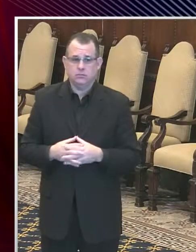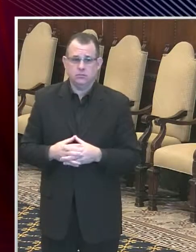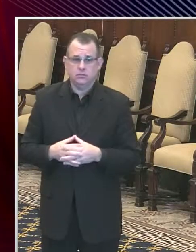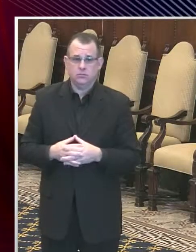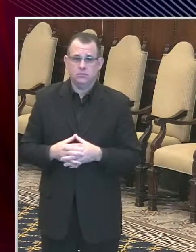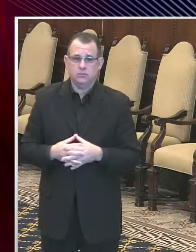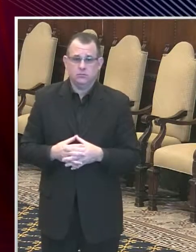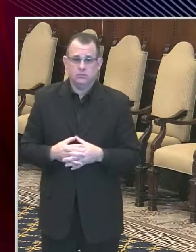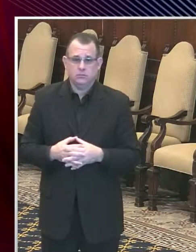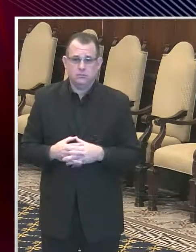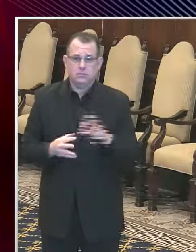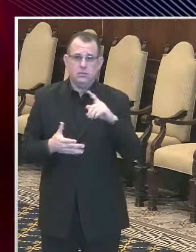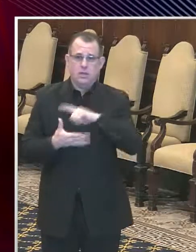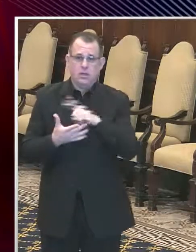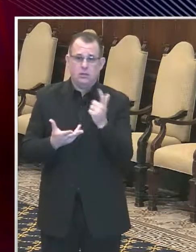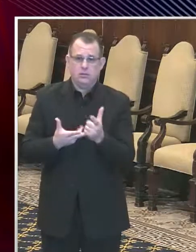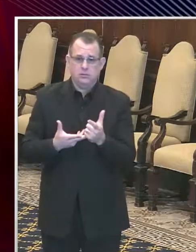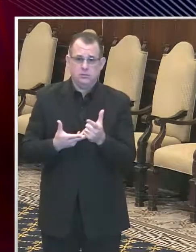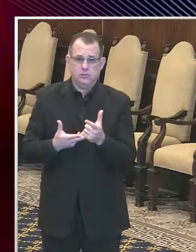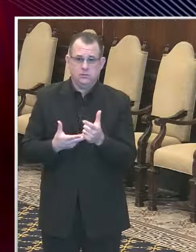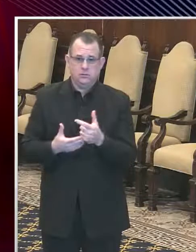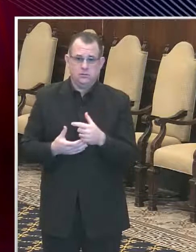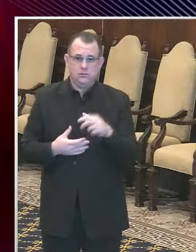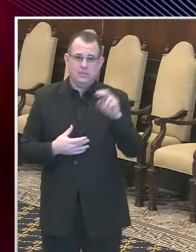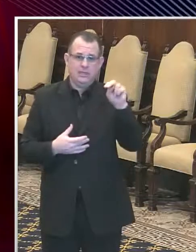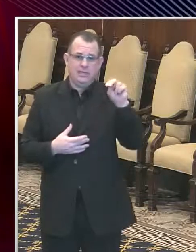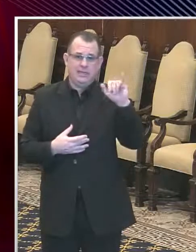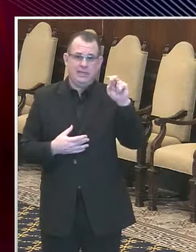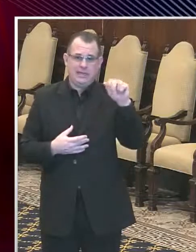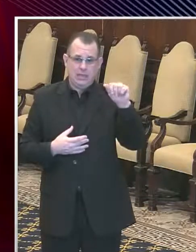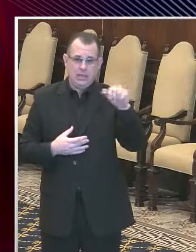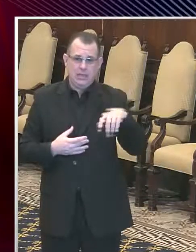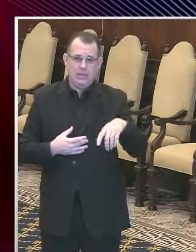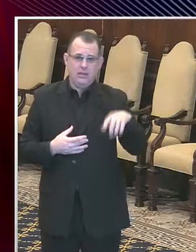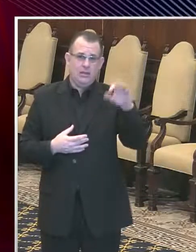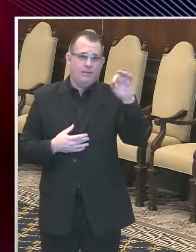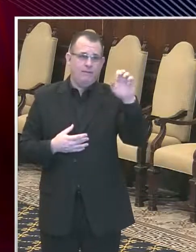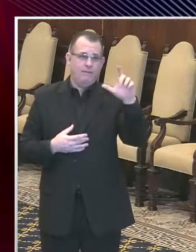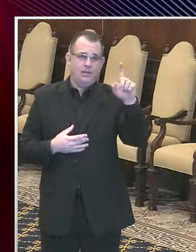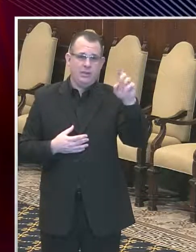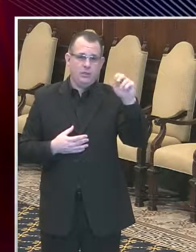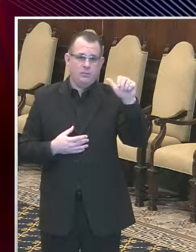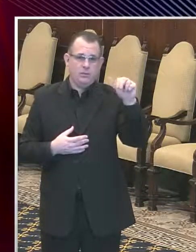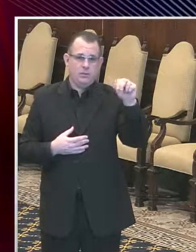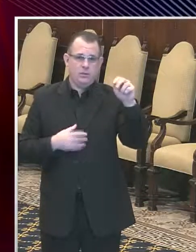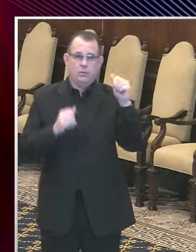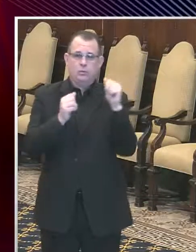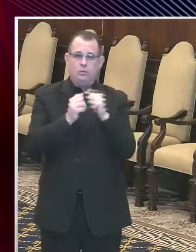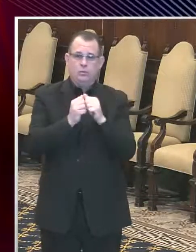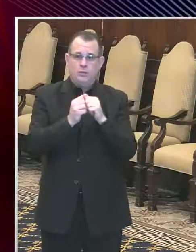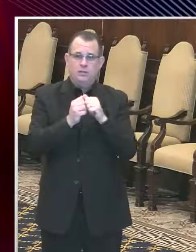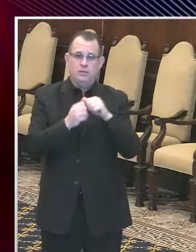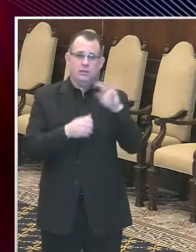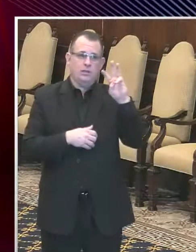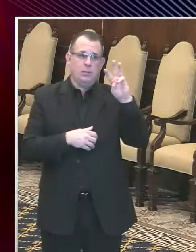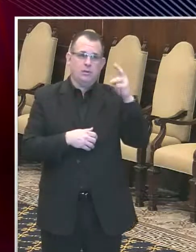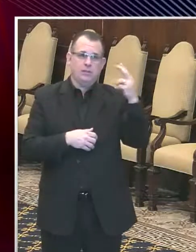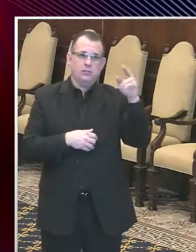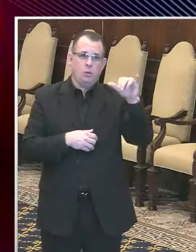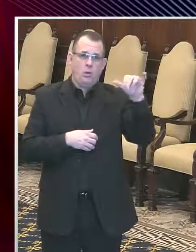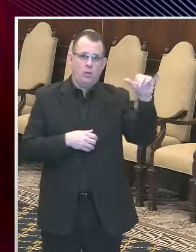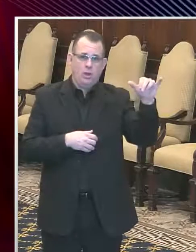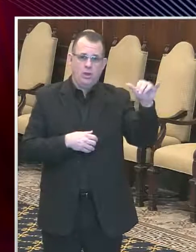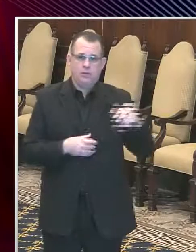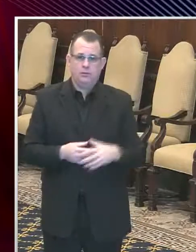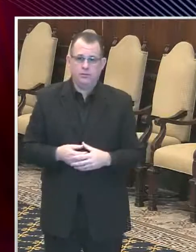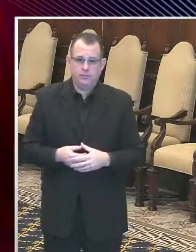Thanks, Walter. We're going to go to Nina Feldman with WHYY. Nina? Hello. I wanted